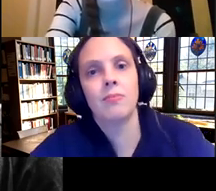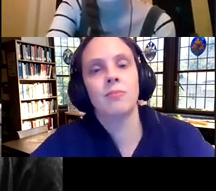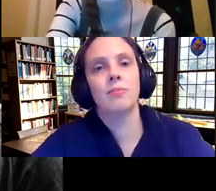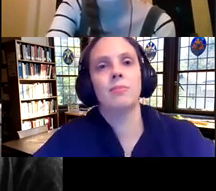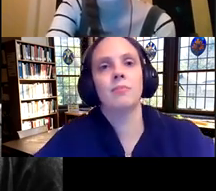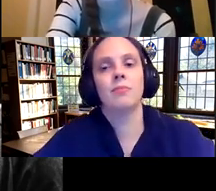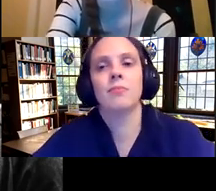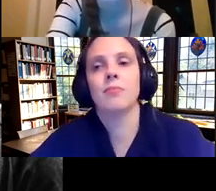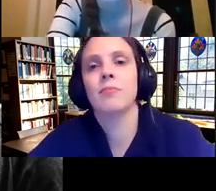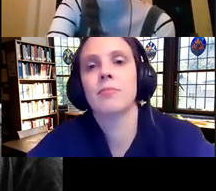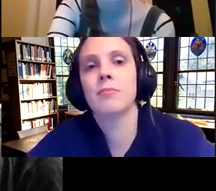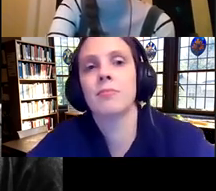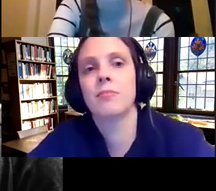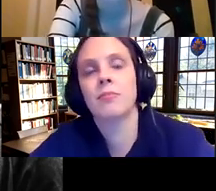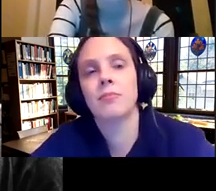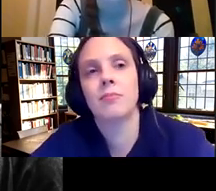successfully.